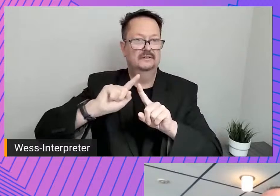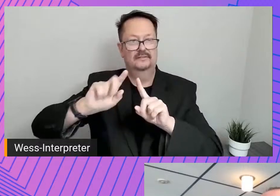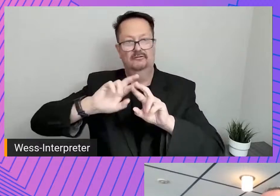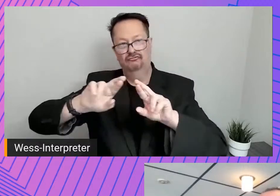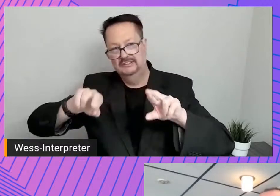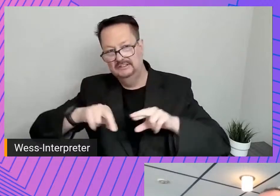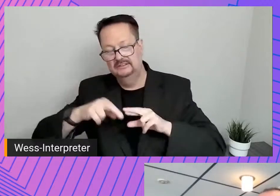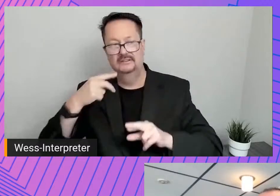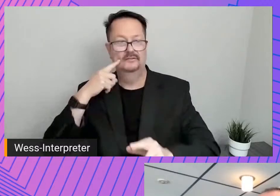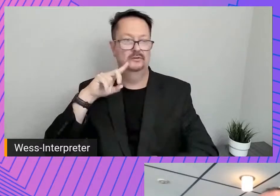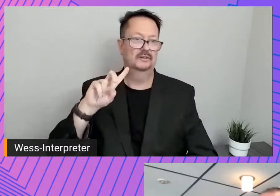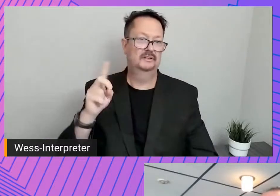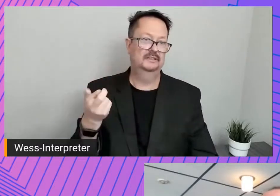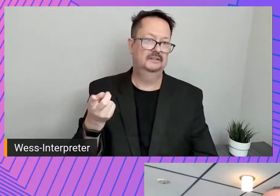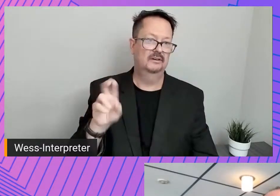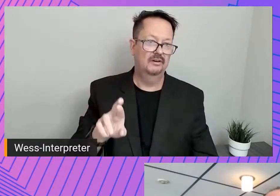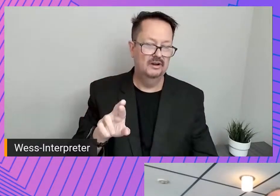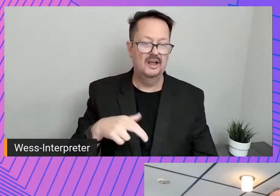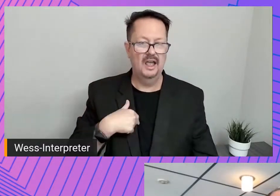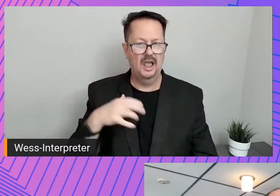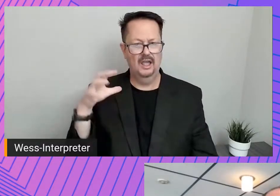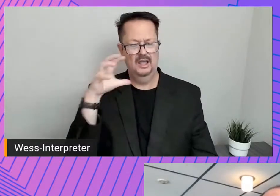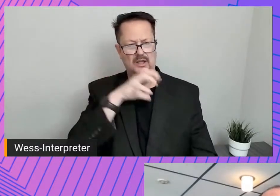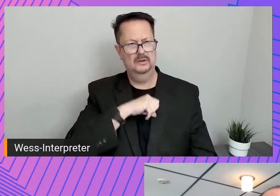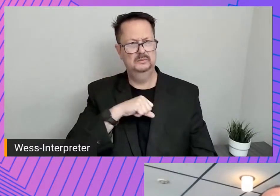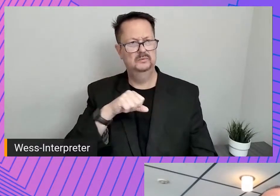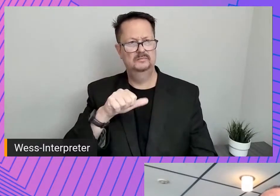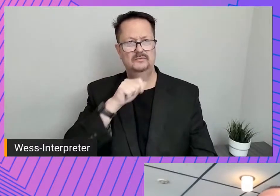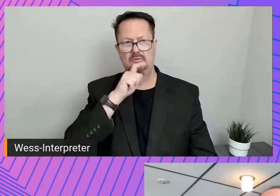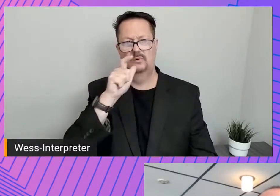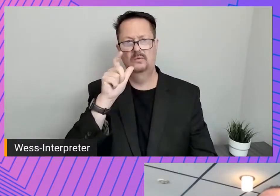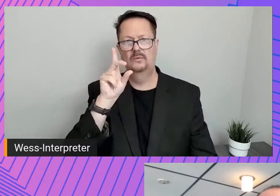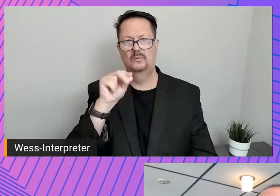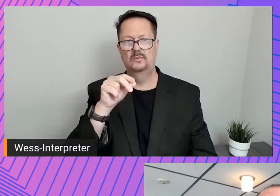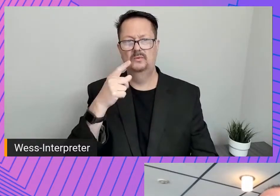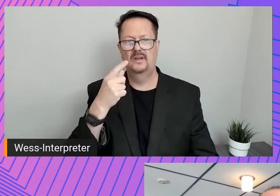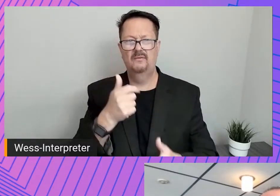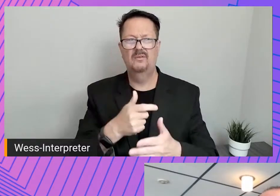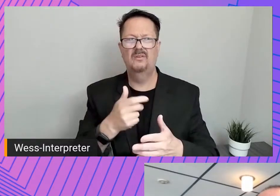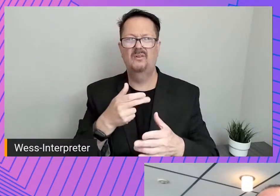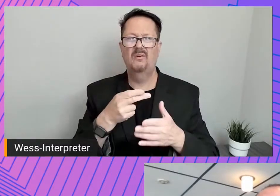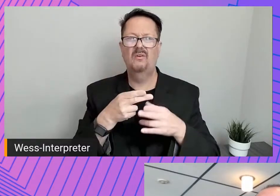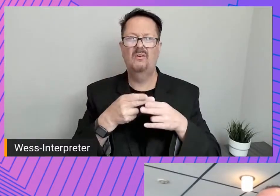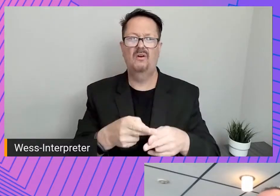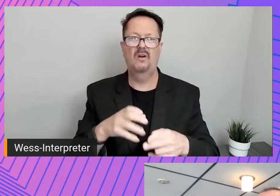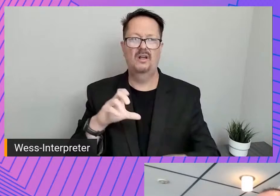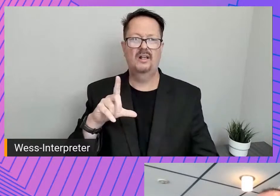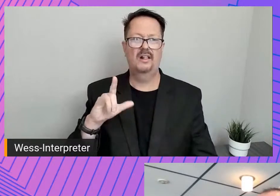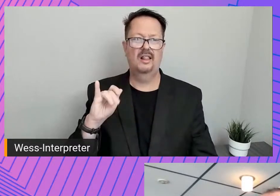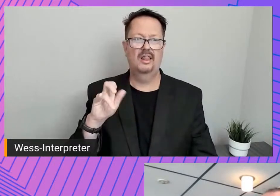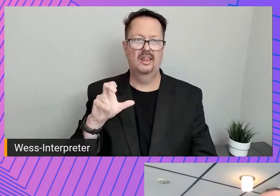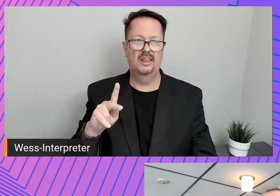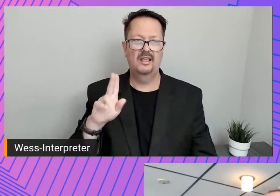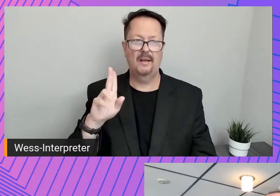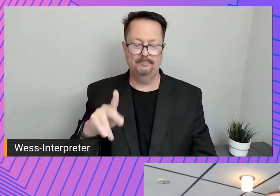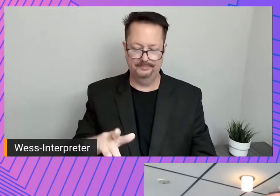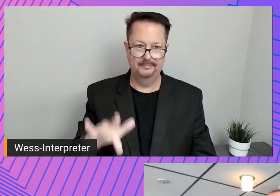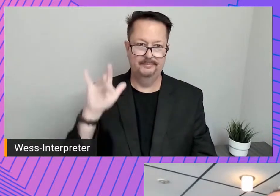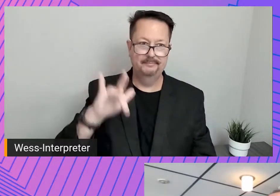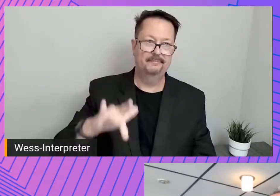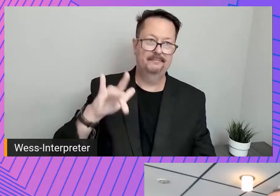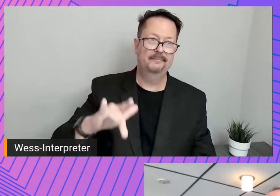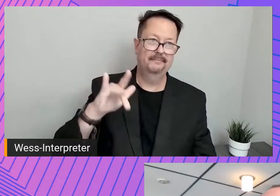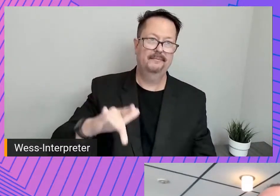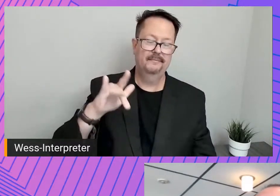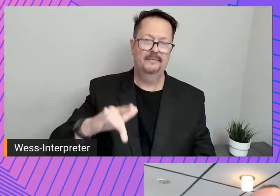DR. And I assume you don't do this, what everybody likes to call ClickOps, by going through the console and doing this manually. So tell us a little bit